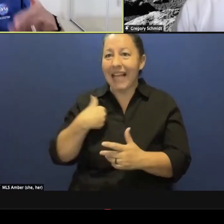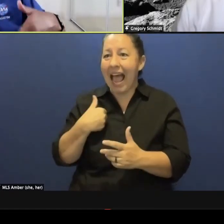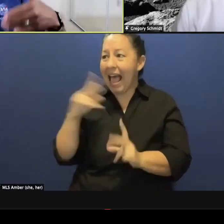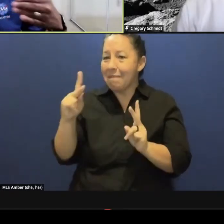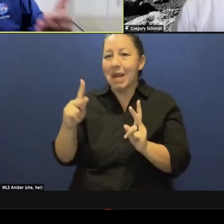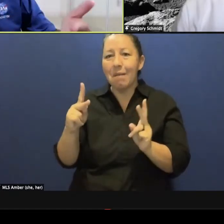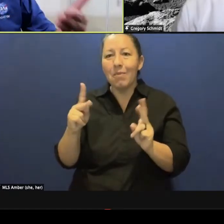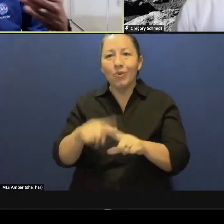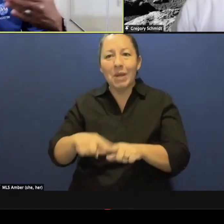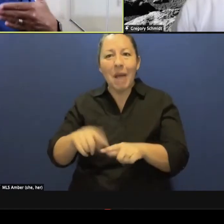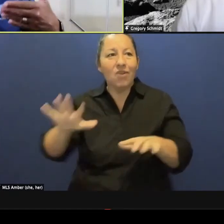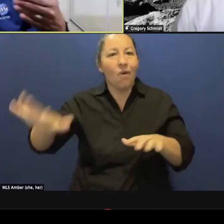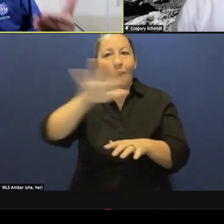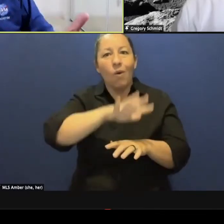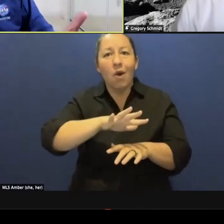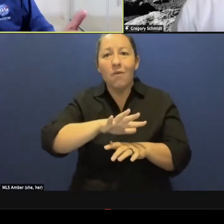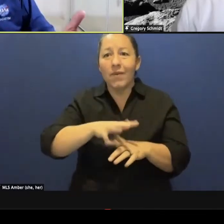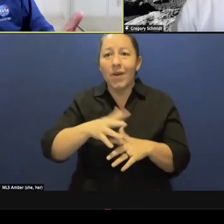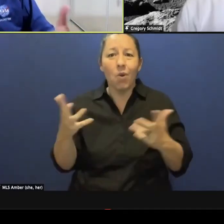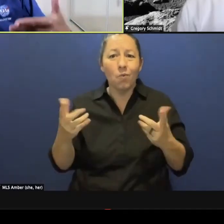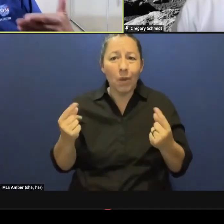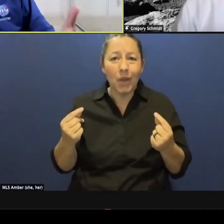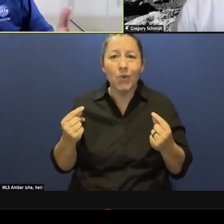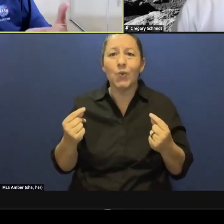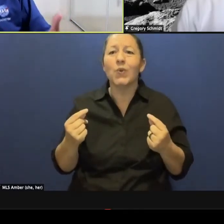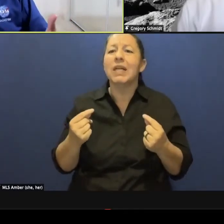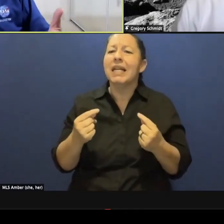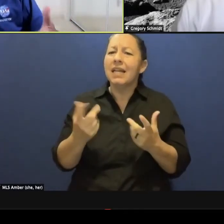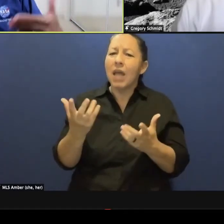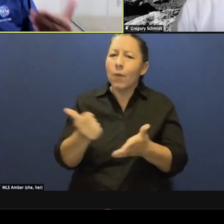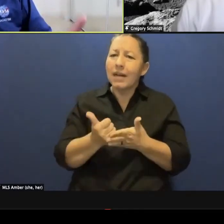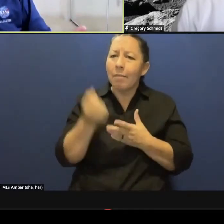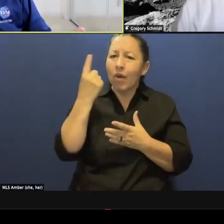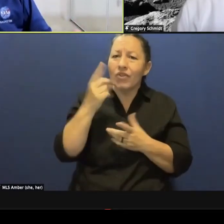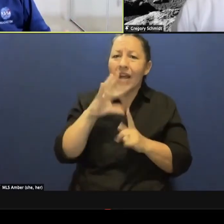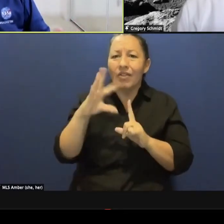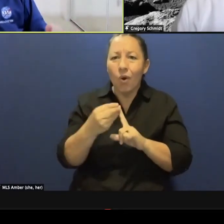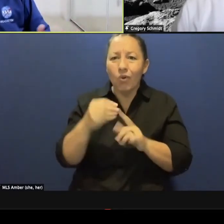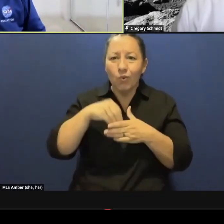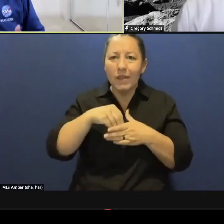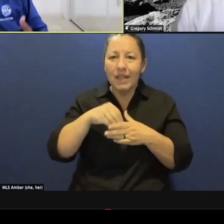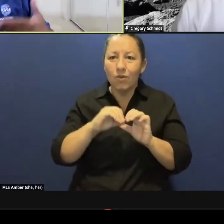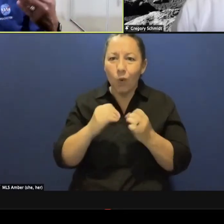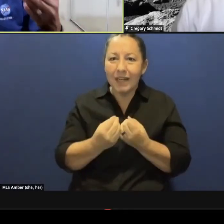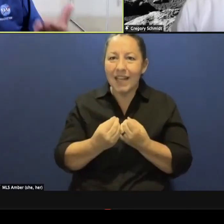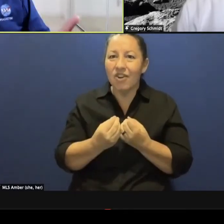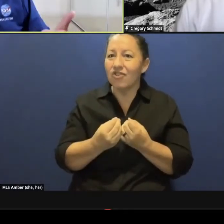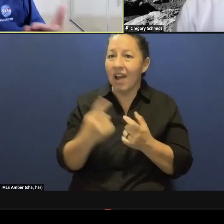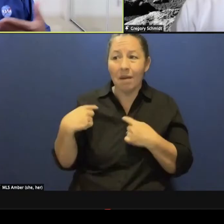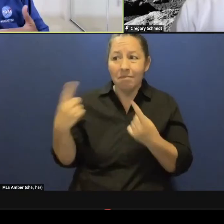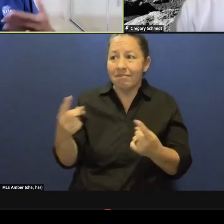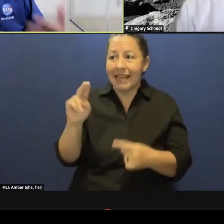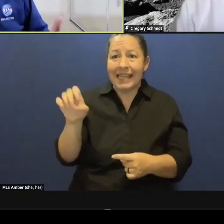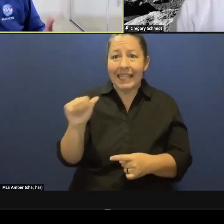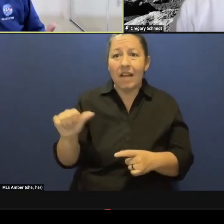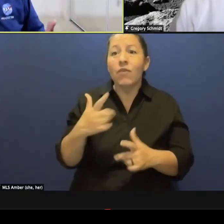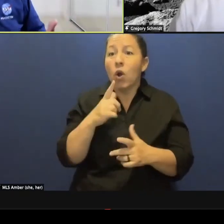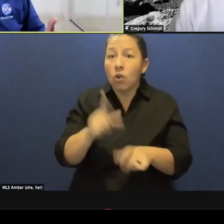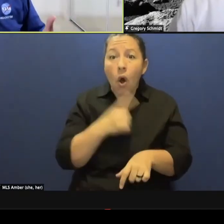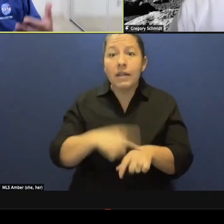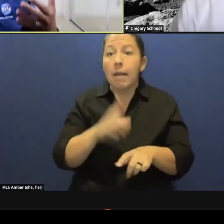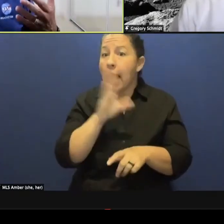they served for me was a read about the culture in the organization. Even though I'd been with the agency for a long time, I never worked at